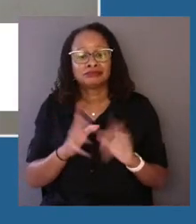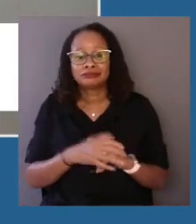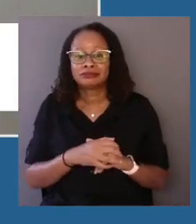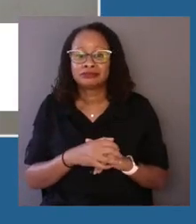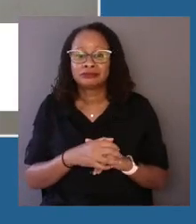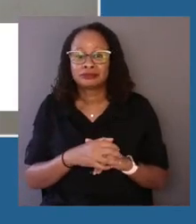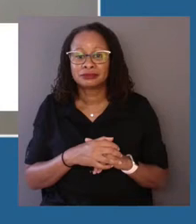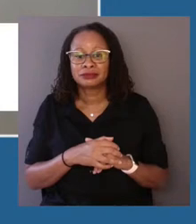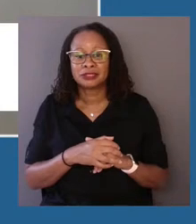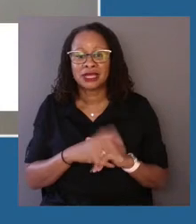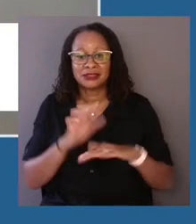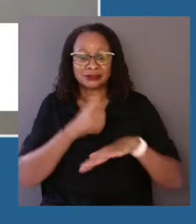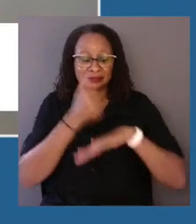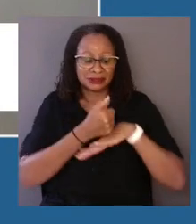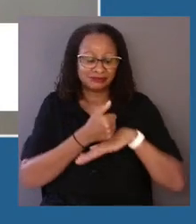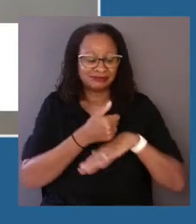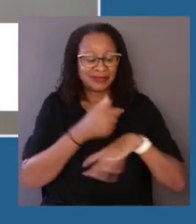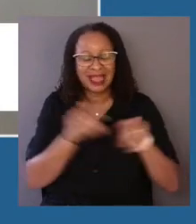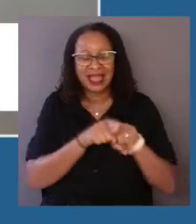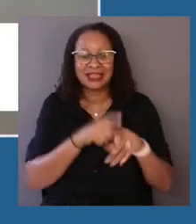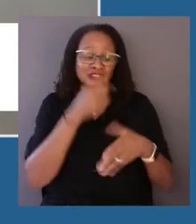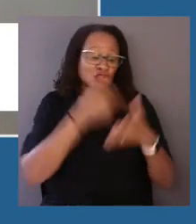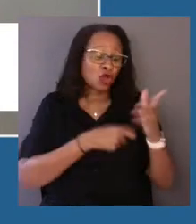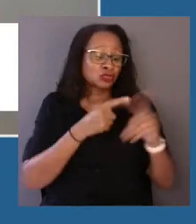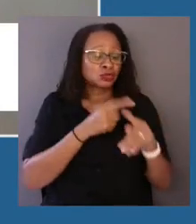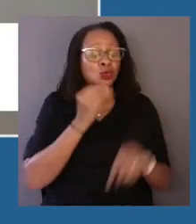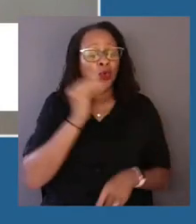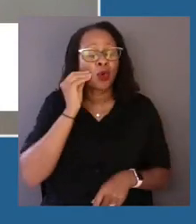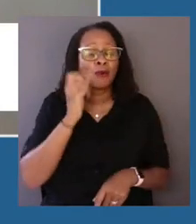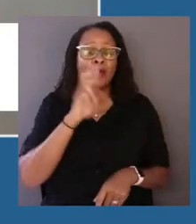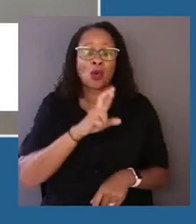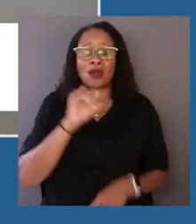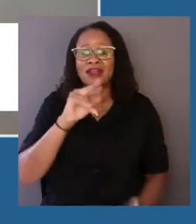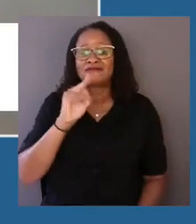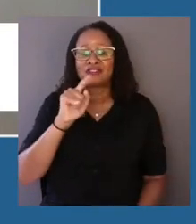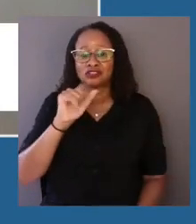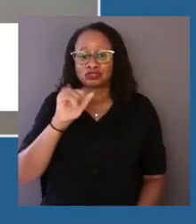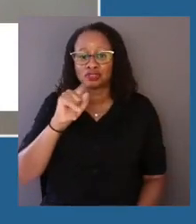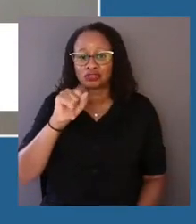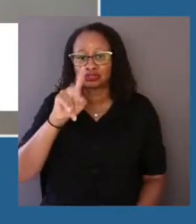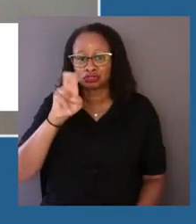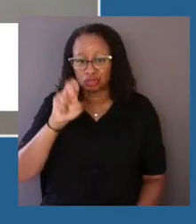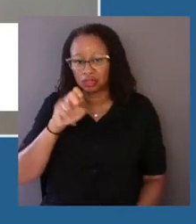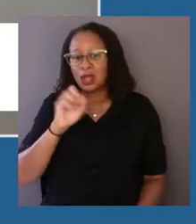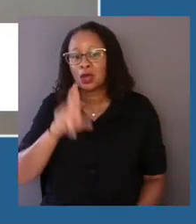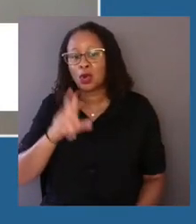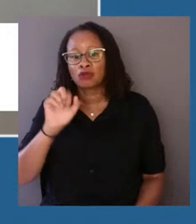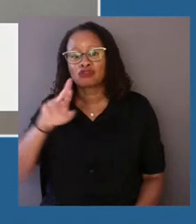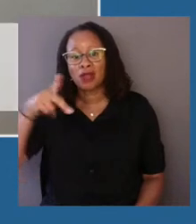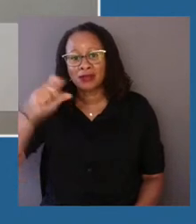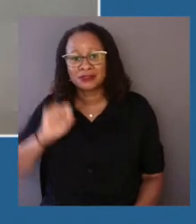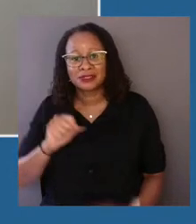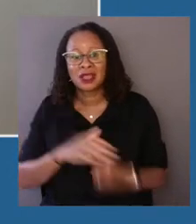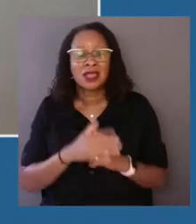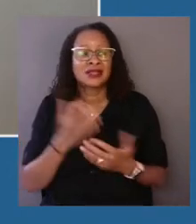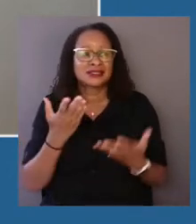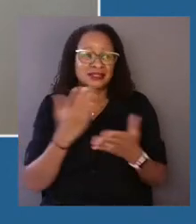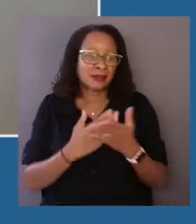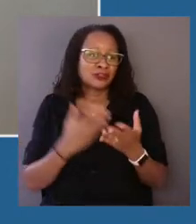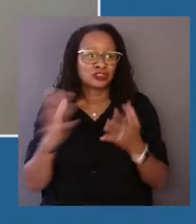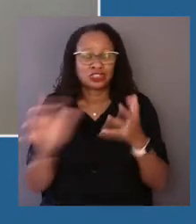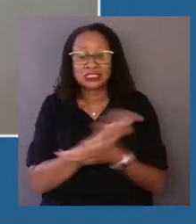to homes or infrastructure or crops, things that are damaged, perhaps insured and